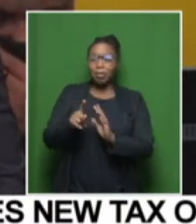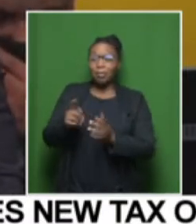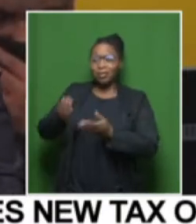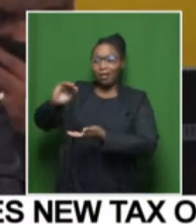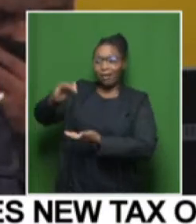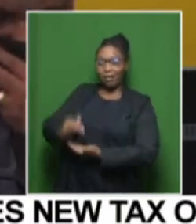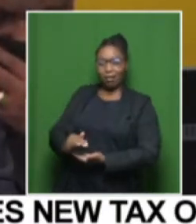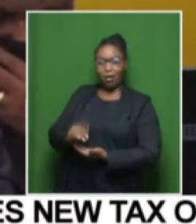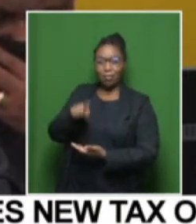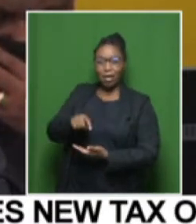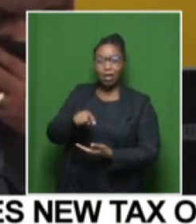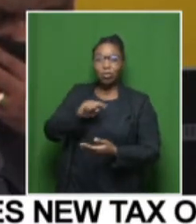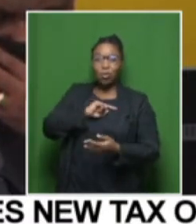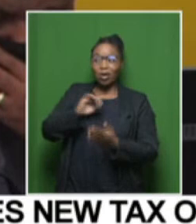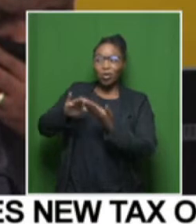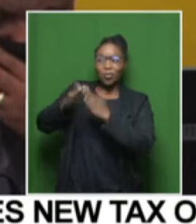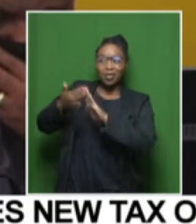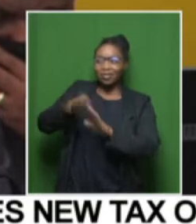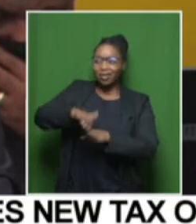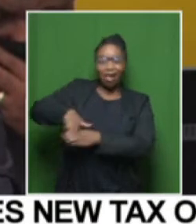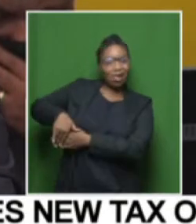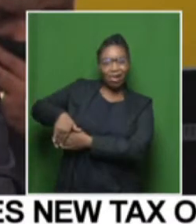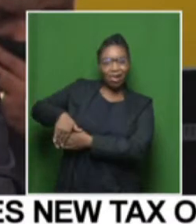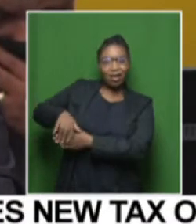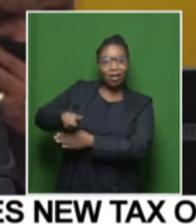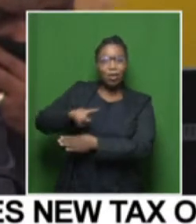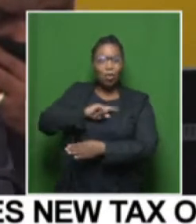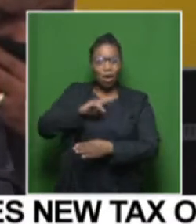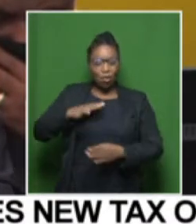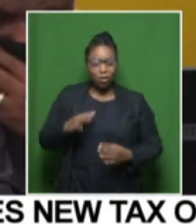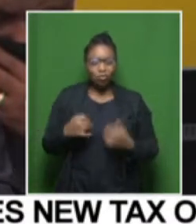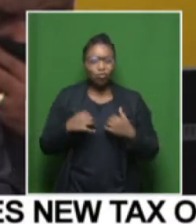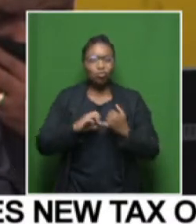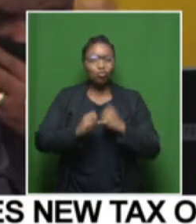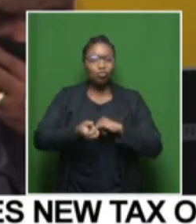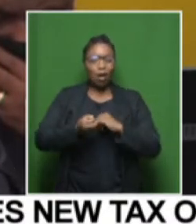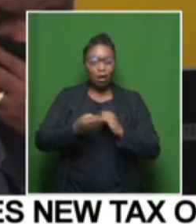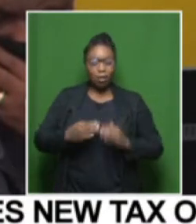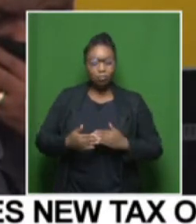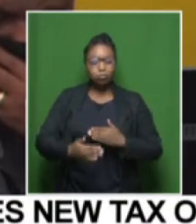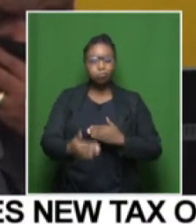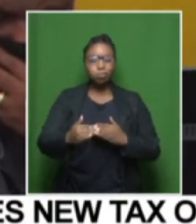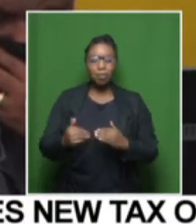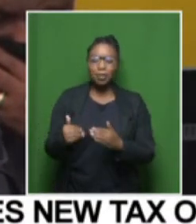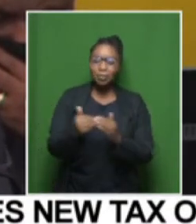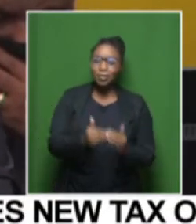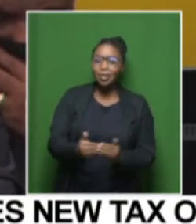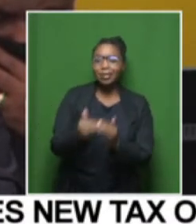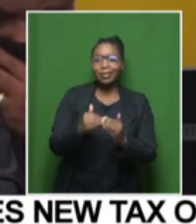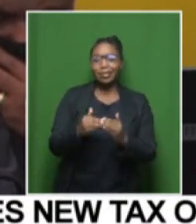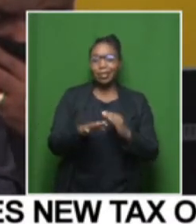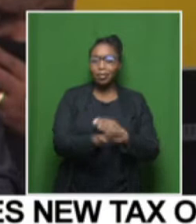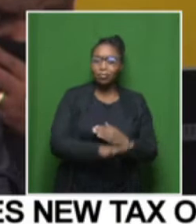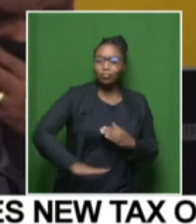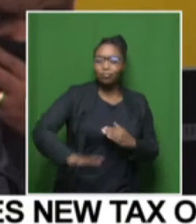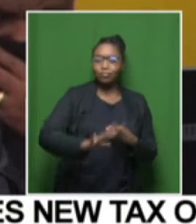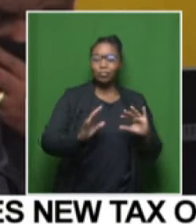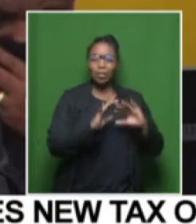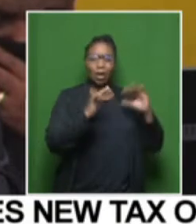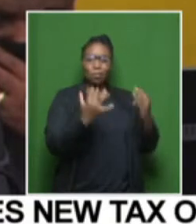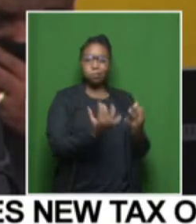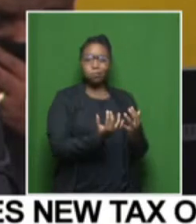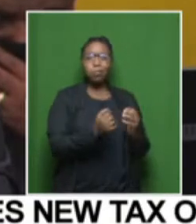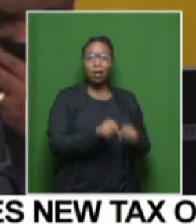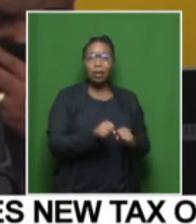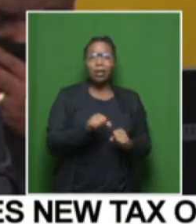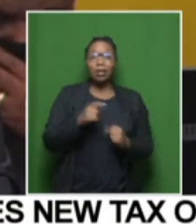production shifts to greener solutions. There are opportunities to access international finance to help pay for this